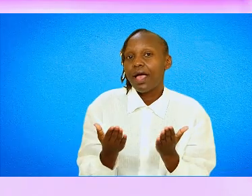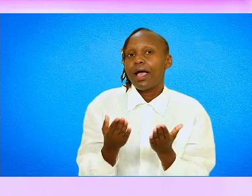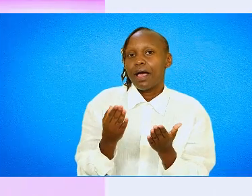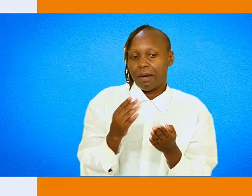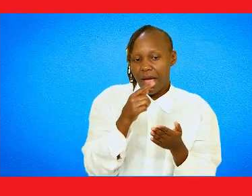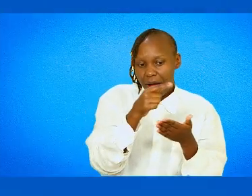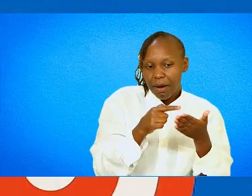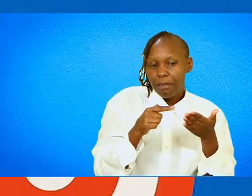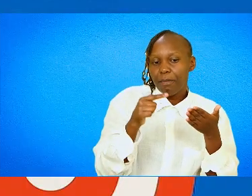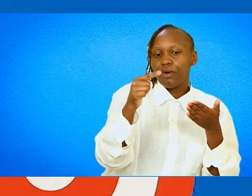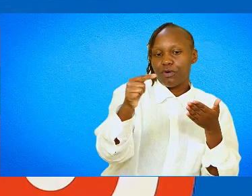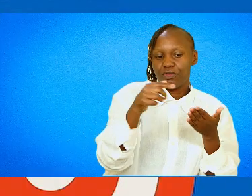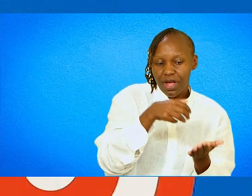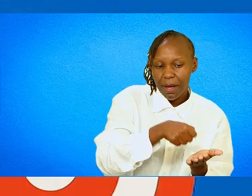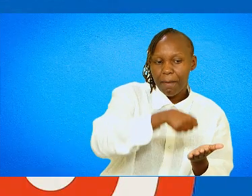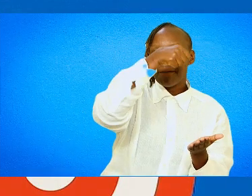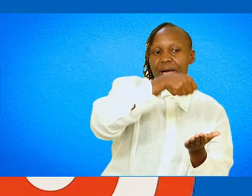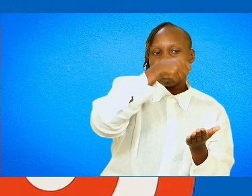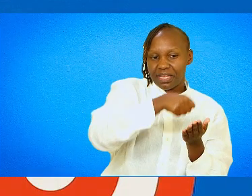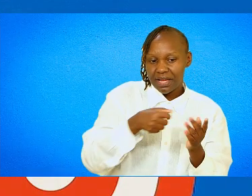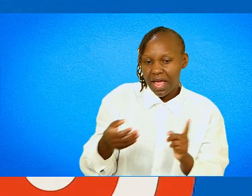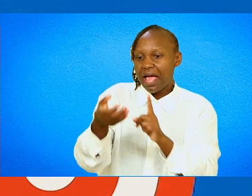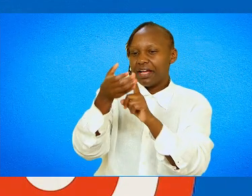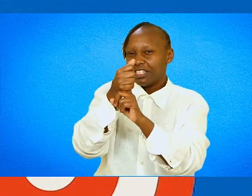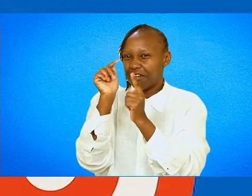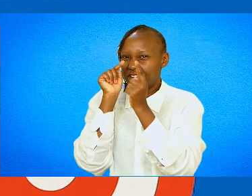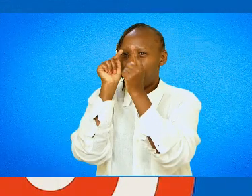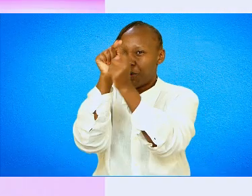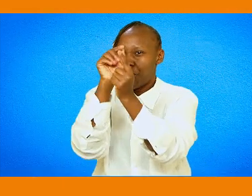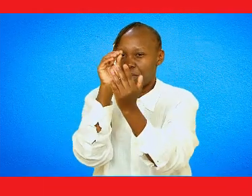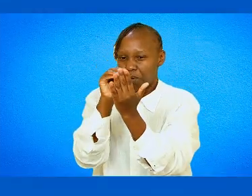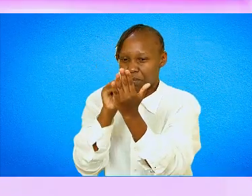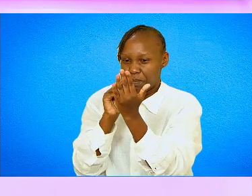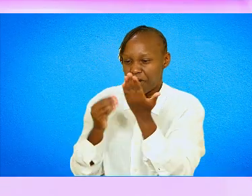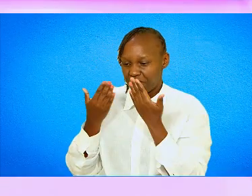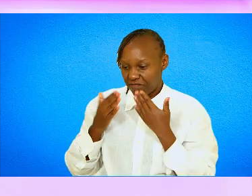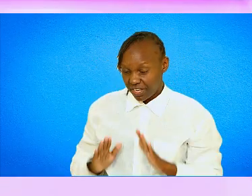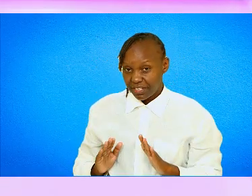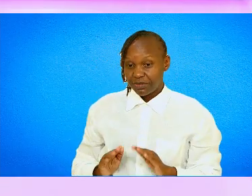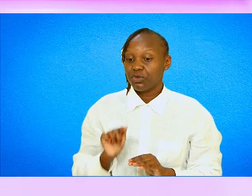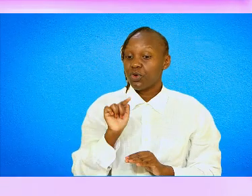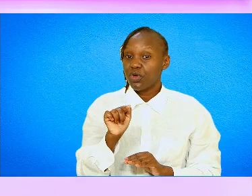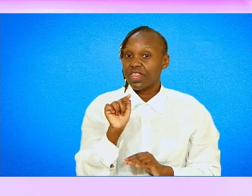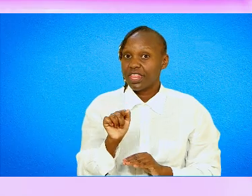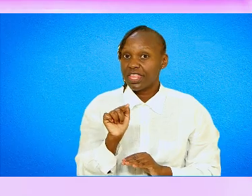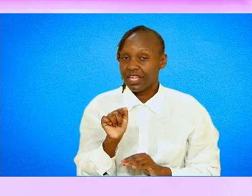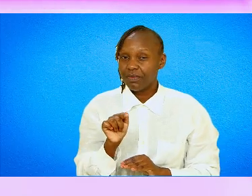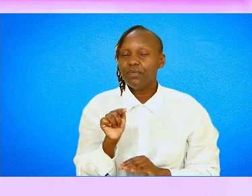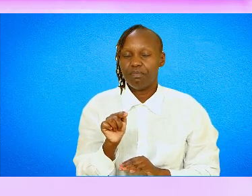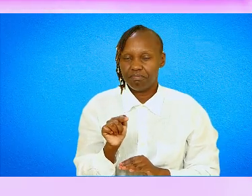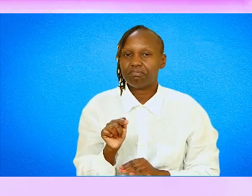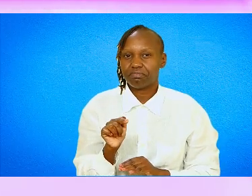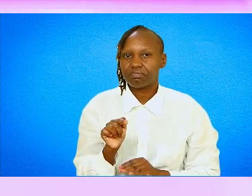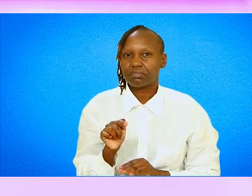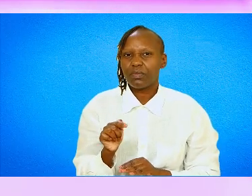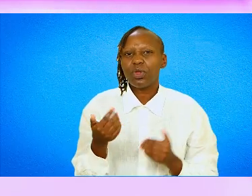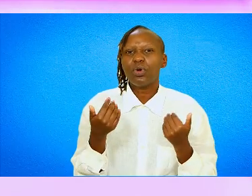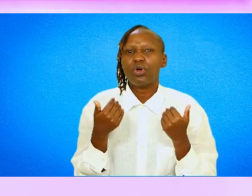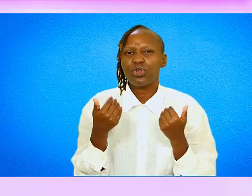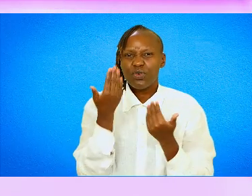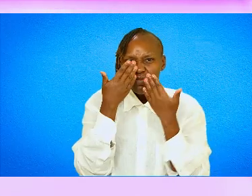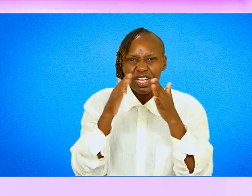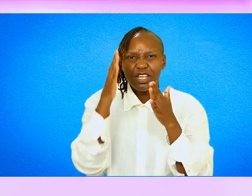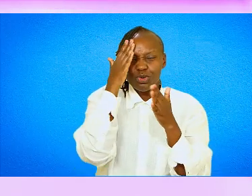approved budget to achieve the goals we set earlier. By this point, we already have gone